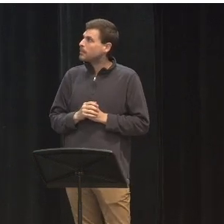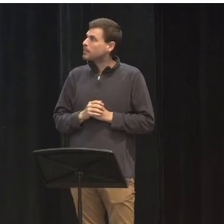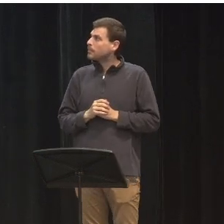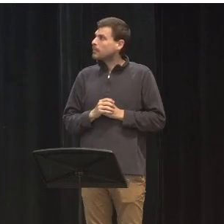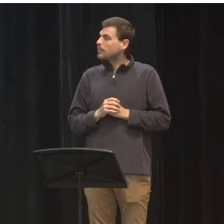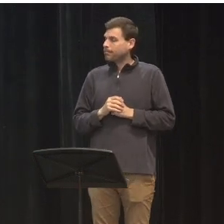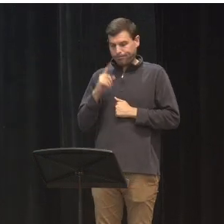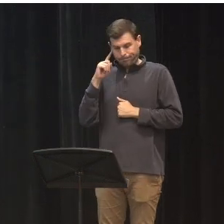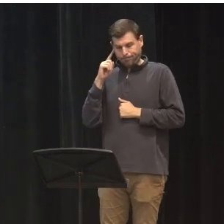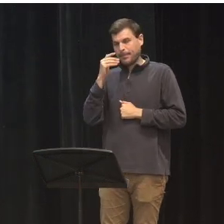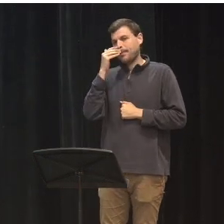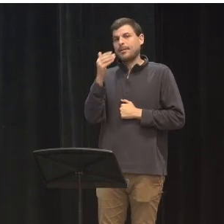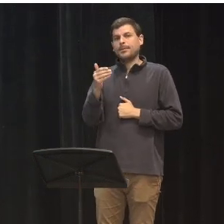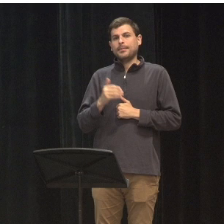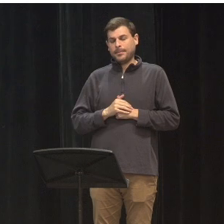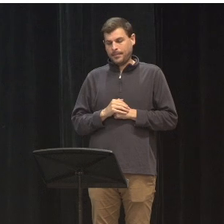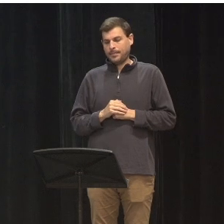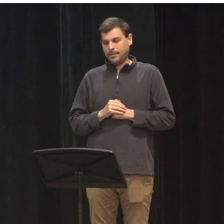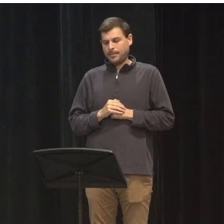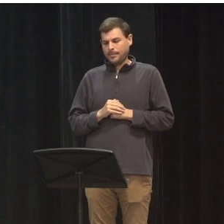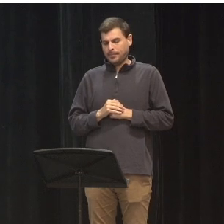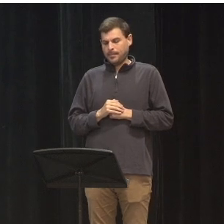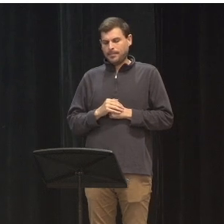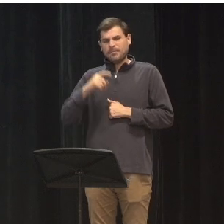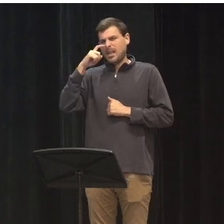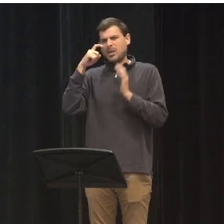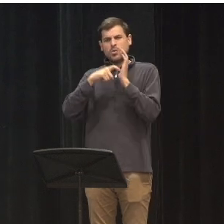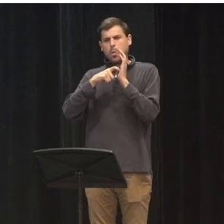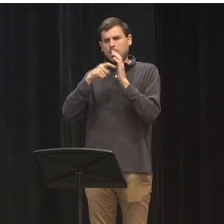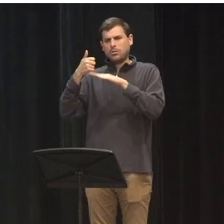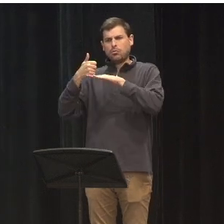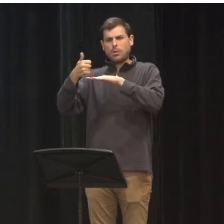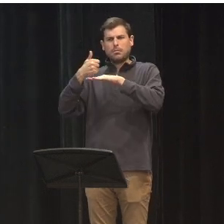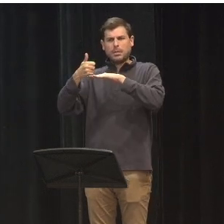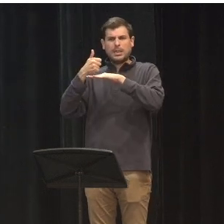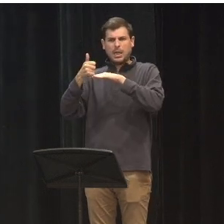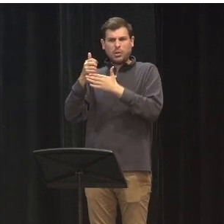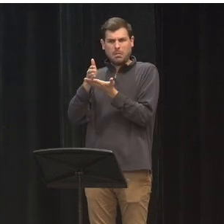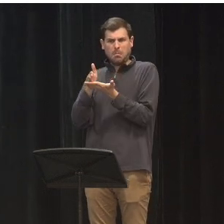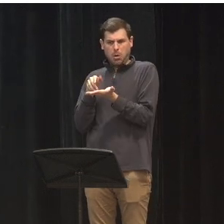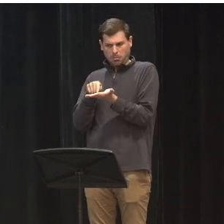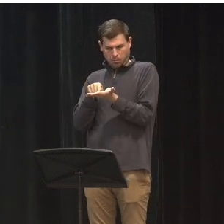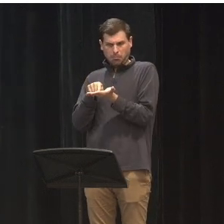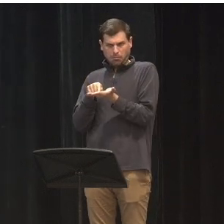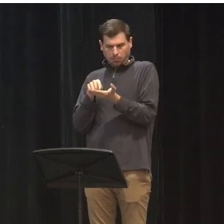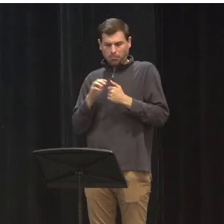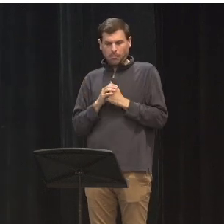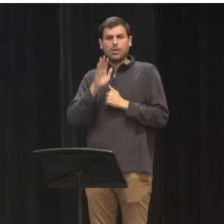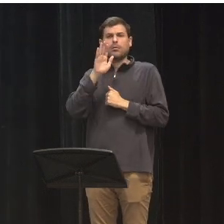Thank you. I noticed in the transportation exhibit that the analysis